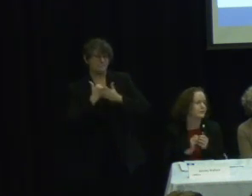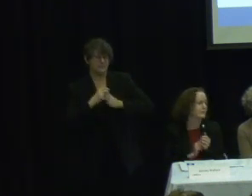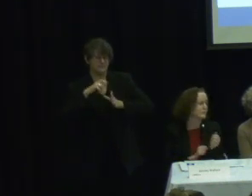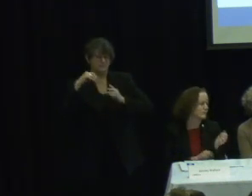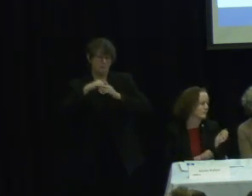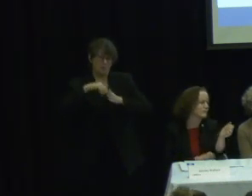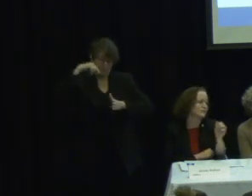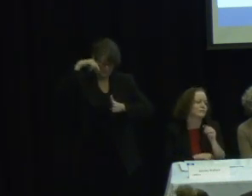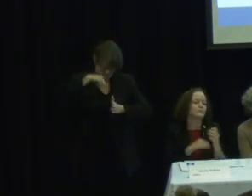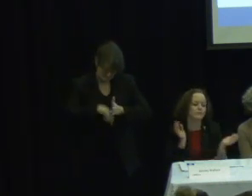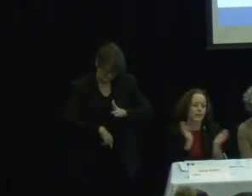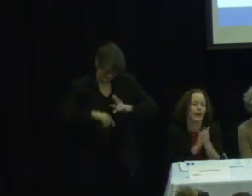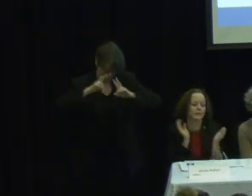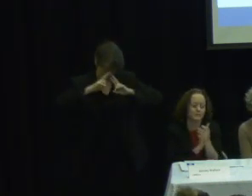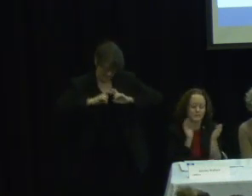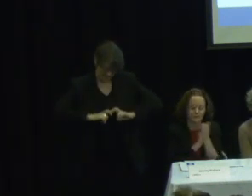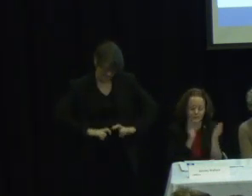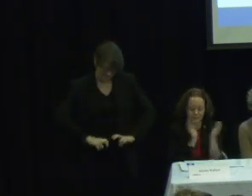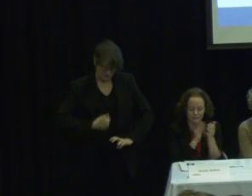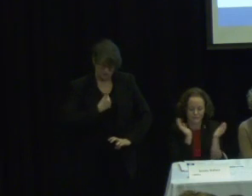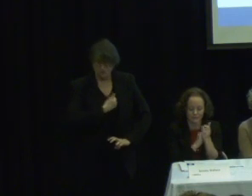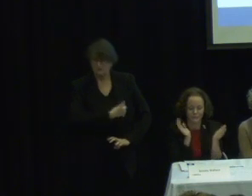issues. Thank you to all of them.